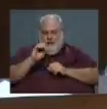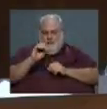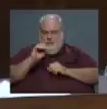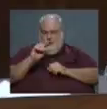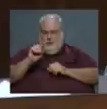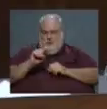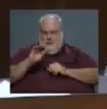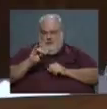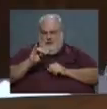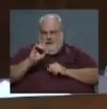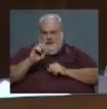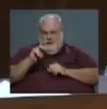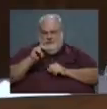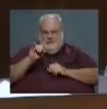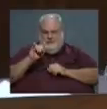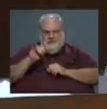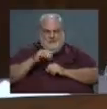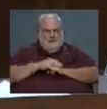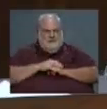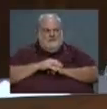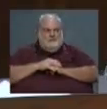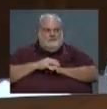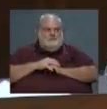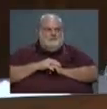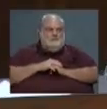if you come forward, please.